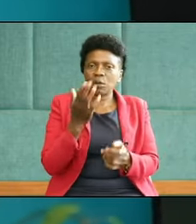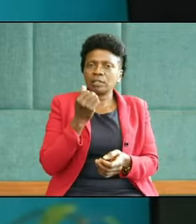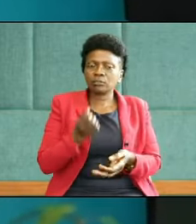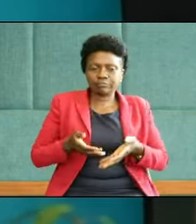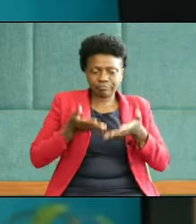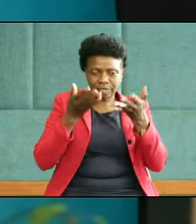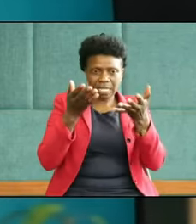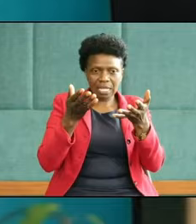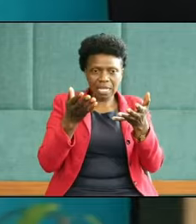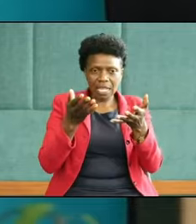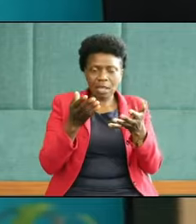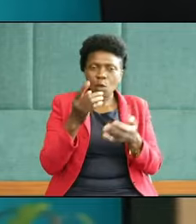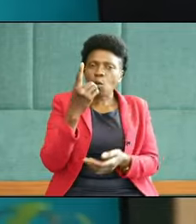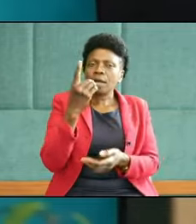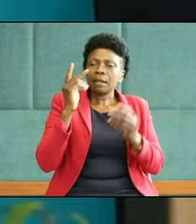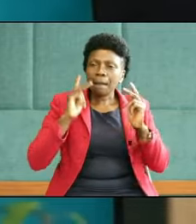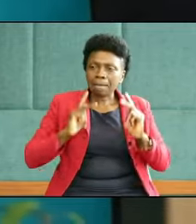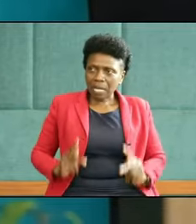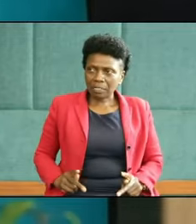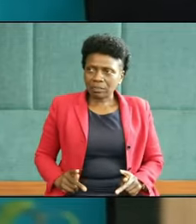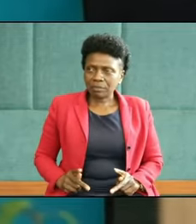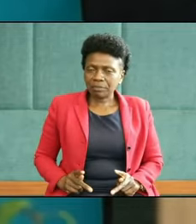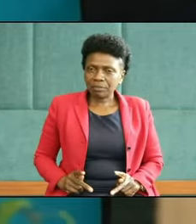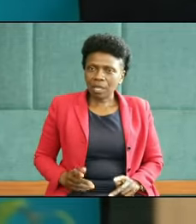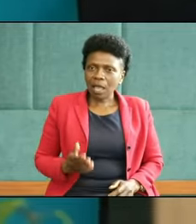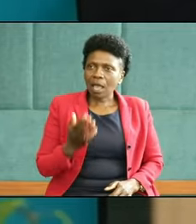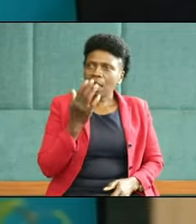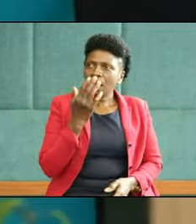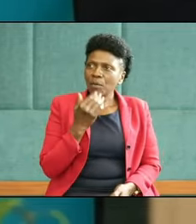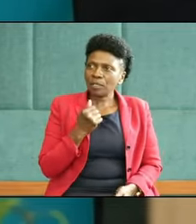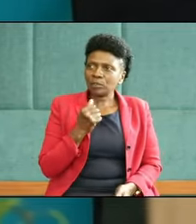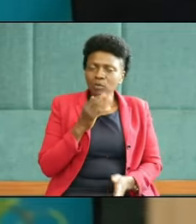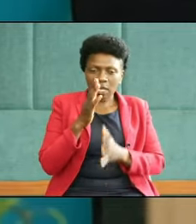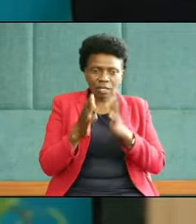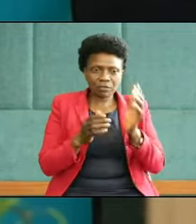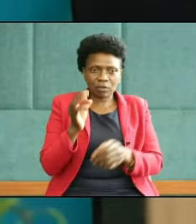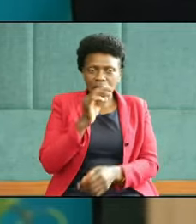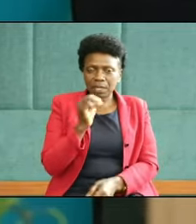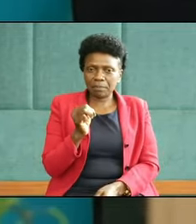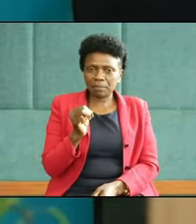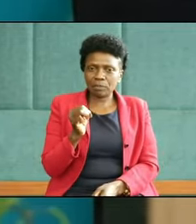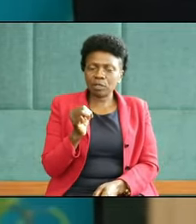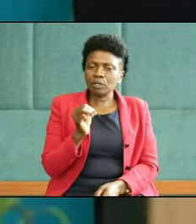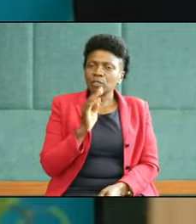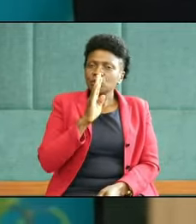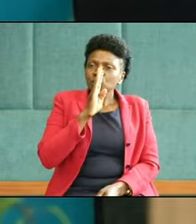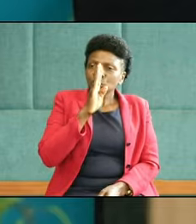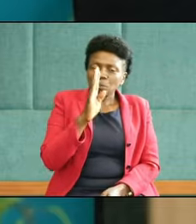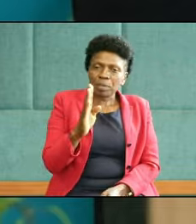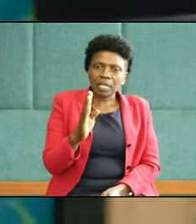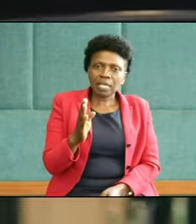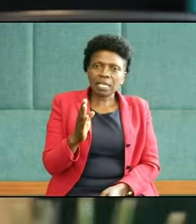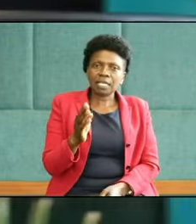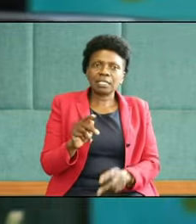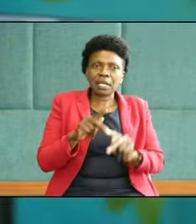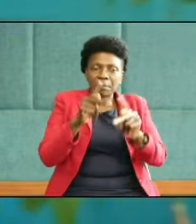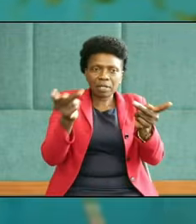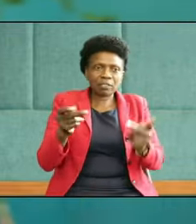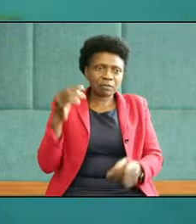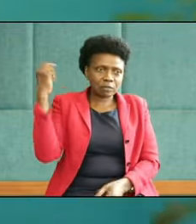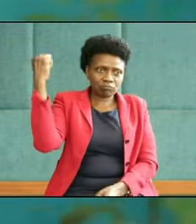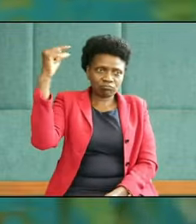somebody. I want to push them. I want to arrange for them to be at the venue every night and listen to the gospel. Let me see your